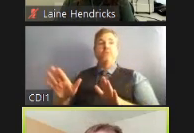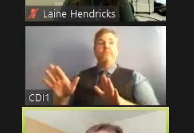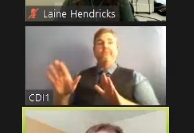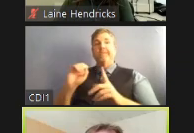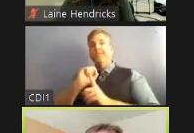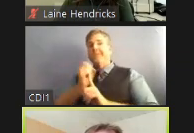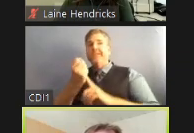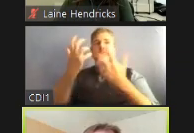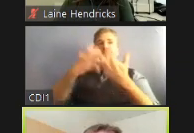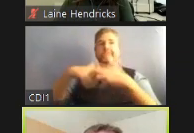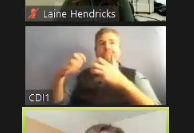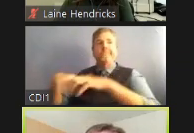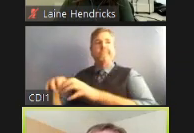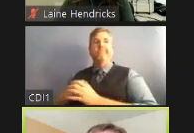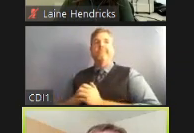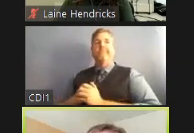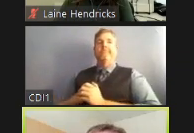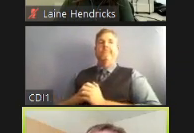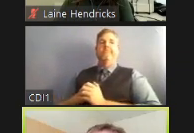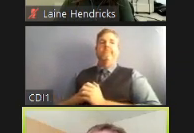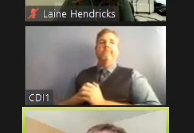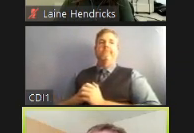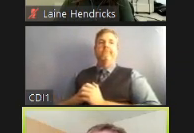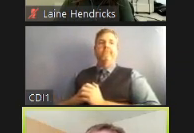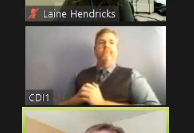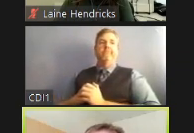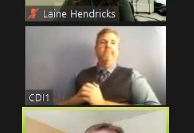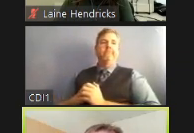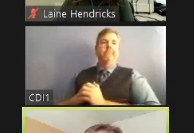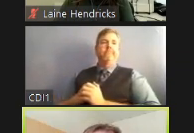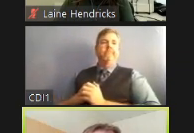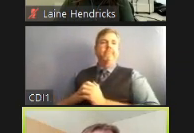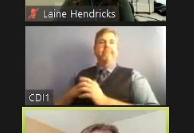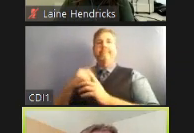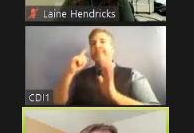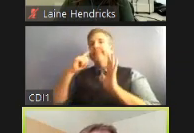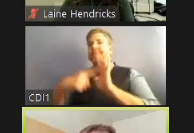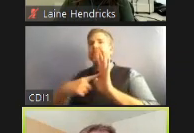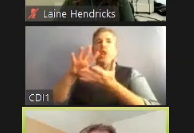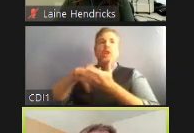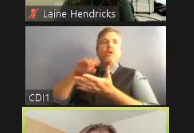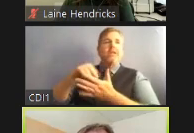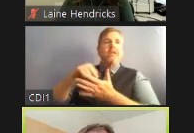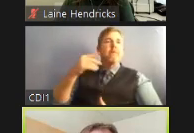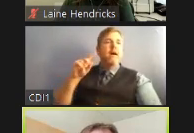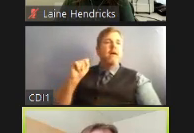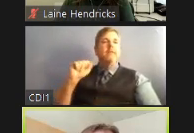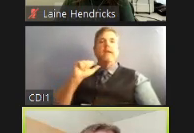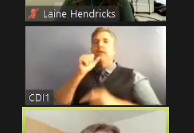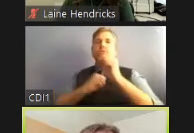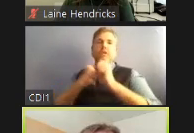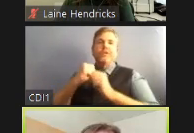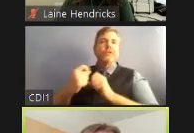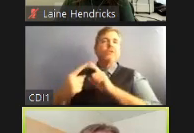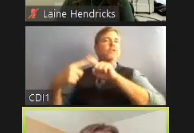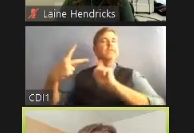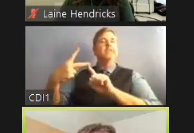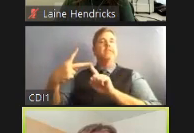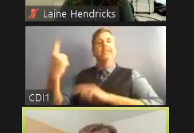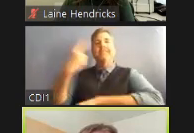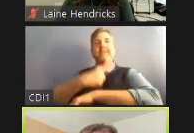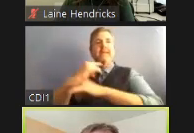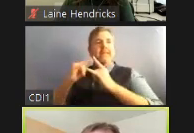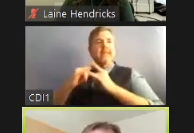pods or in day camp or care that could actually increase risk of transmission in the absence of that structure that classroom-based